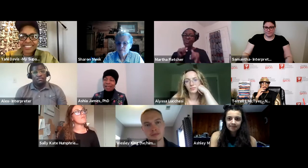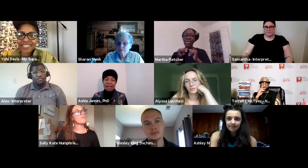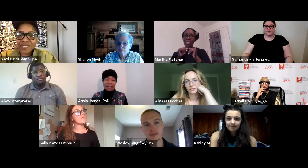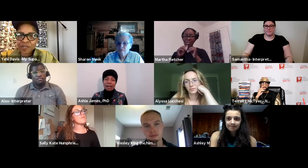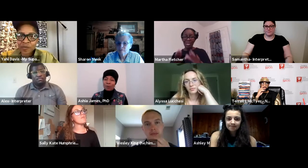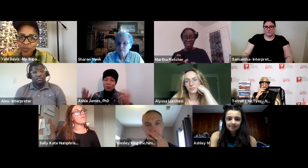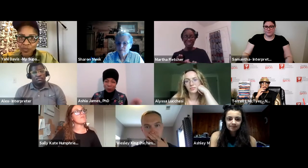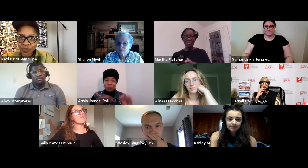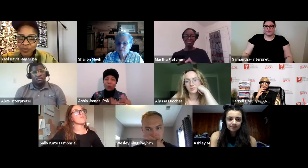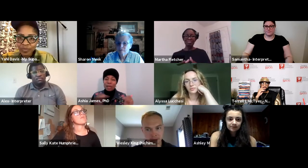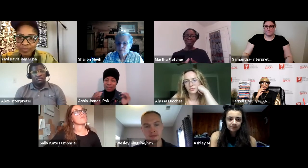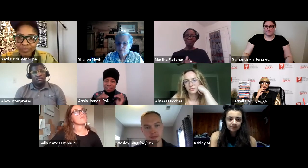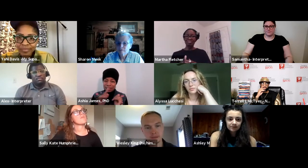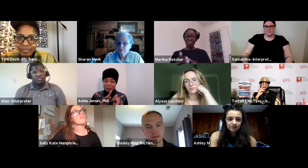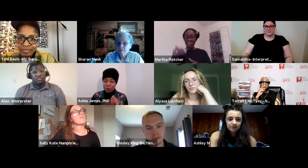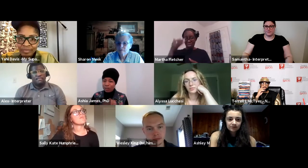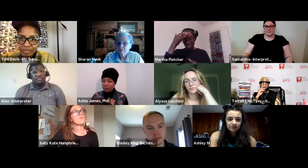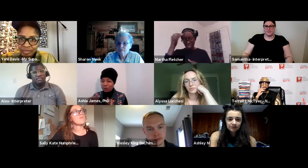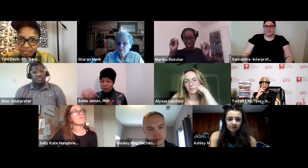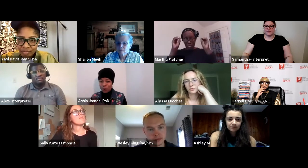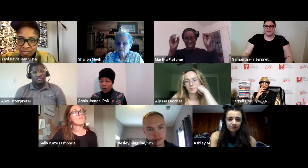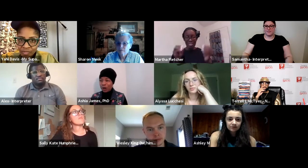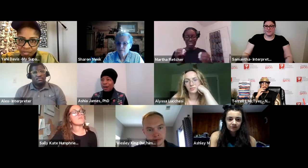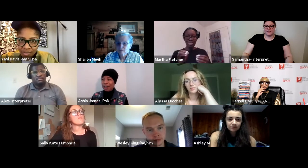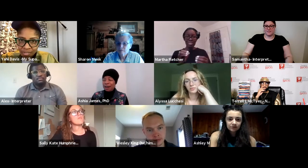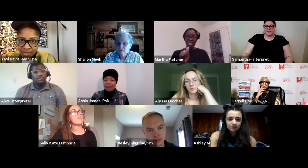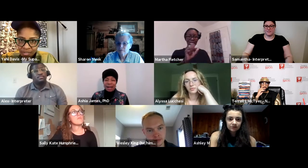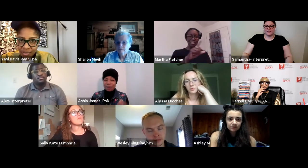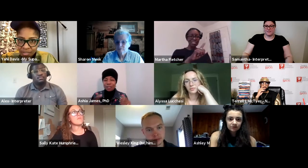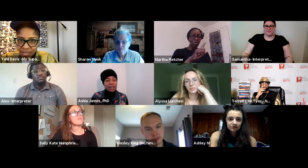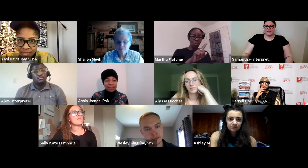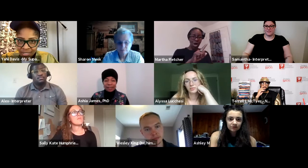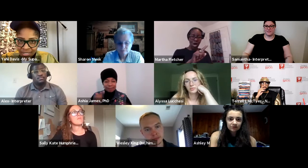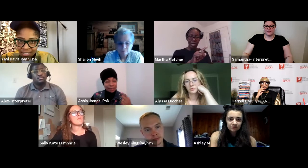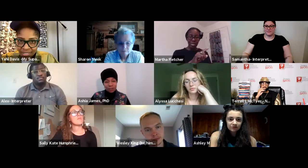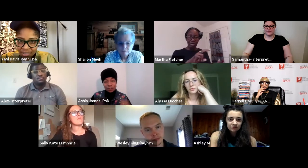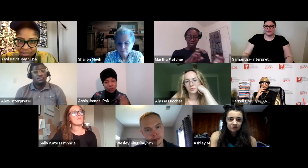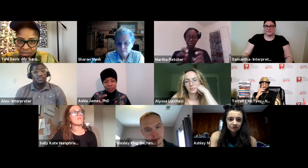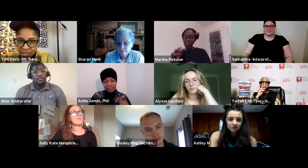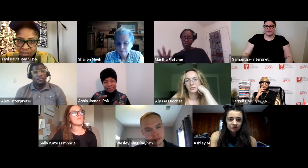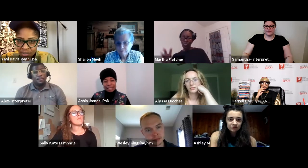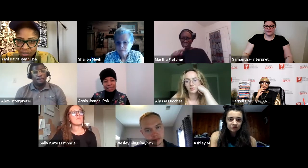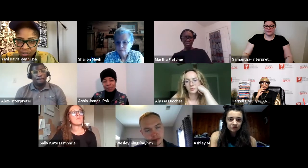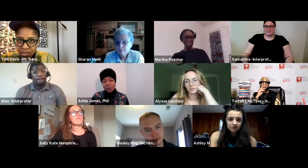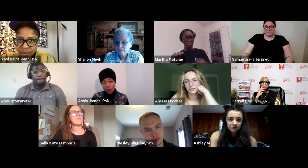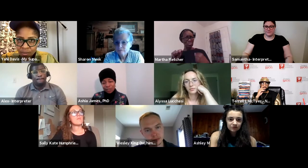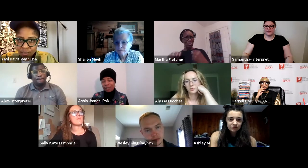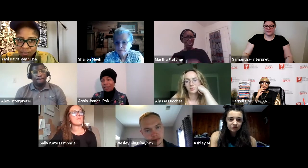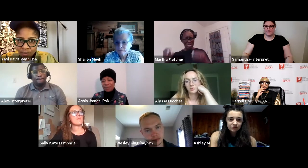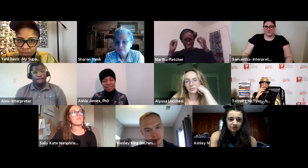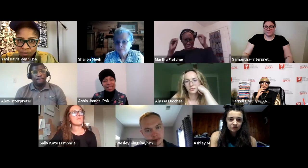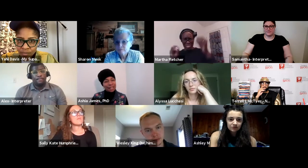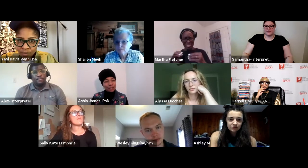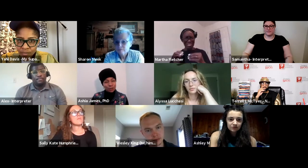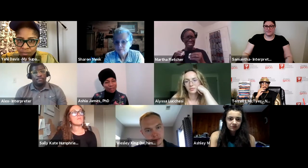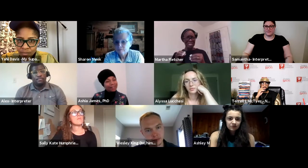because when I was teaching level 1 through 4, I was struggling. I started struggling to teach level 1